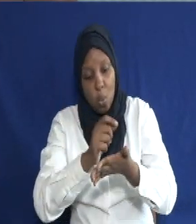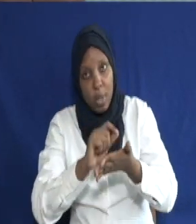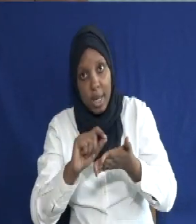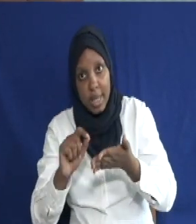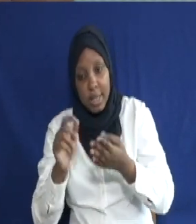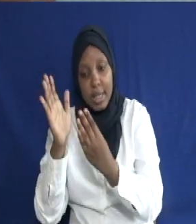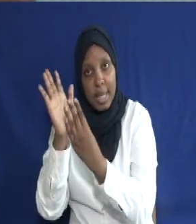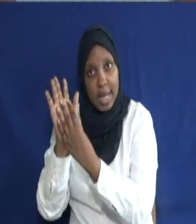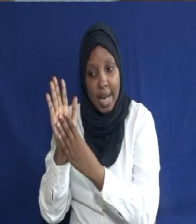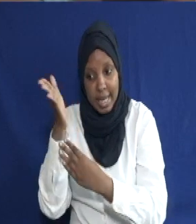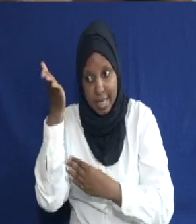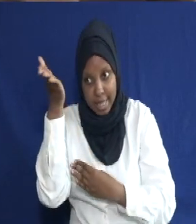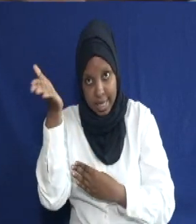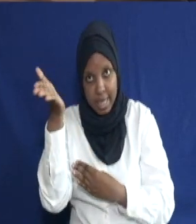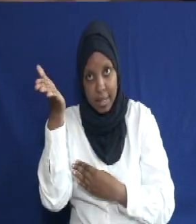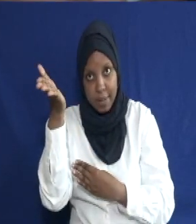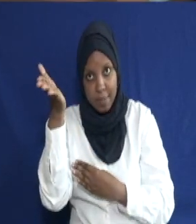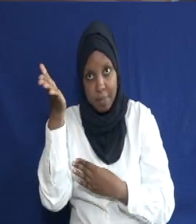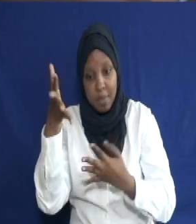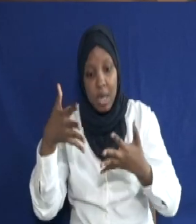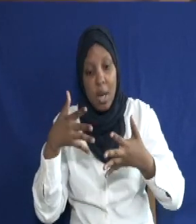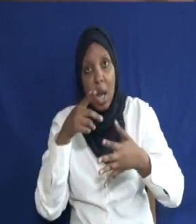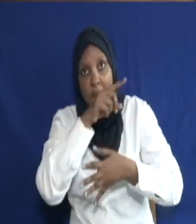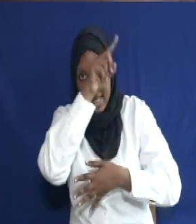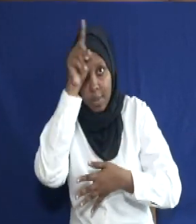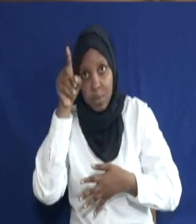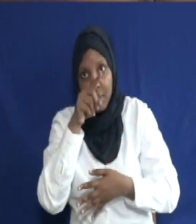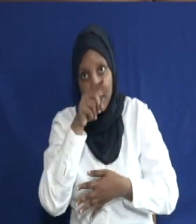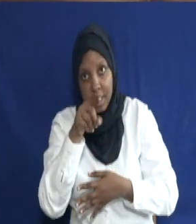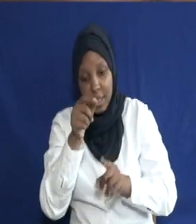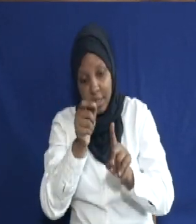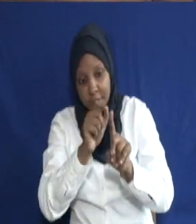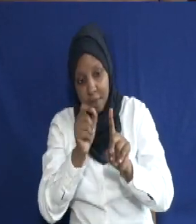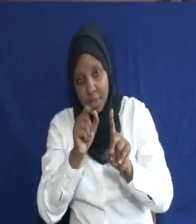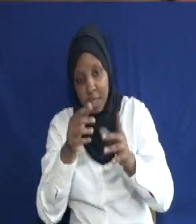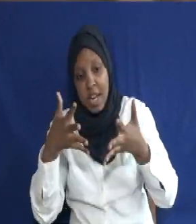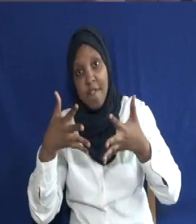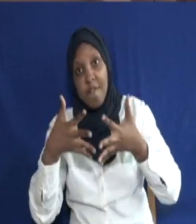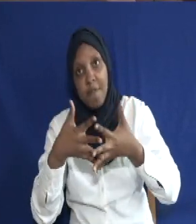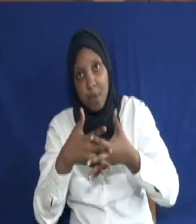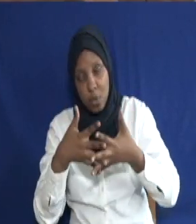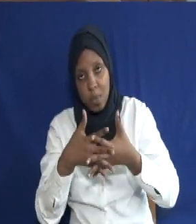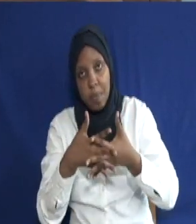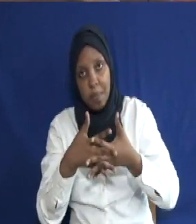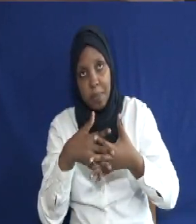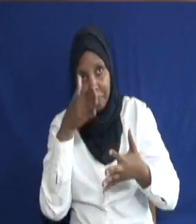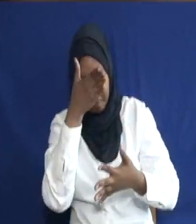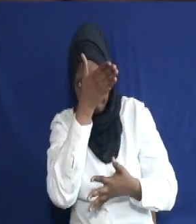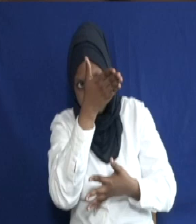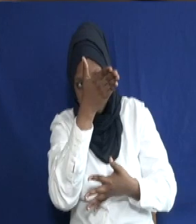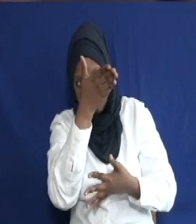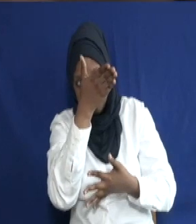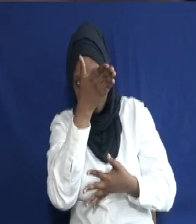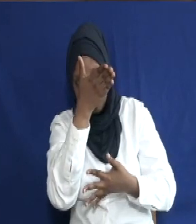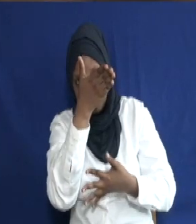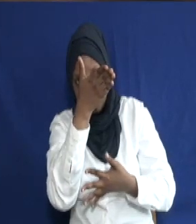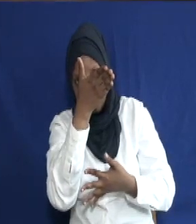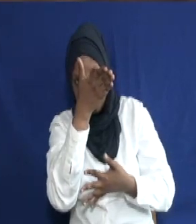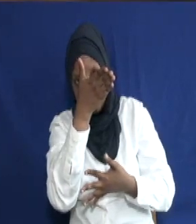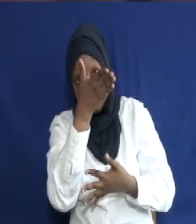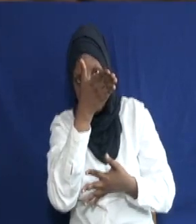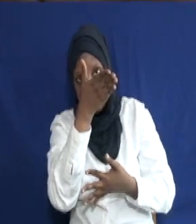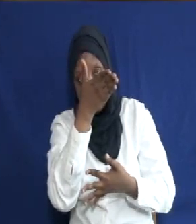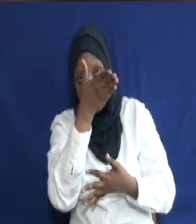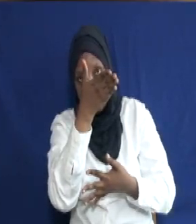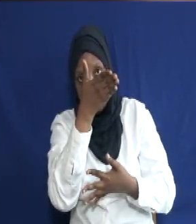we can find here our exponent is 2 from left hand side, but our exponent also in